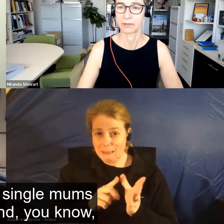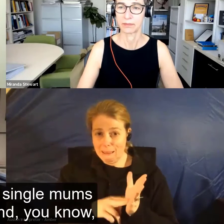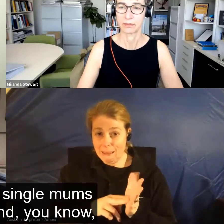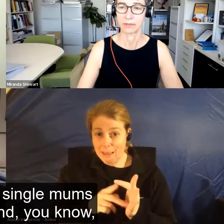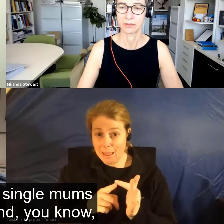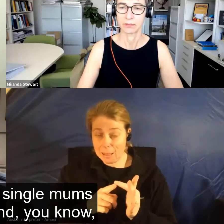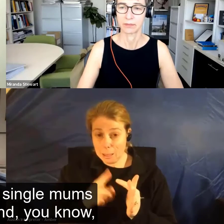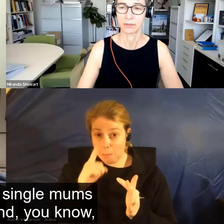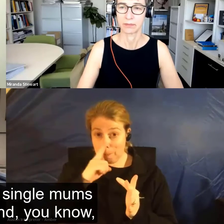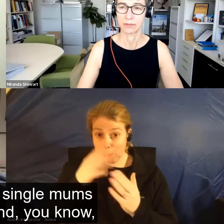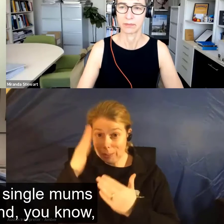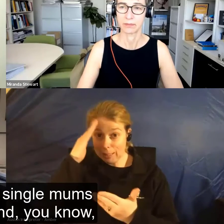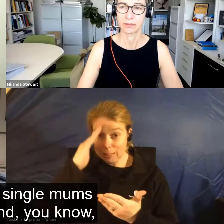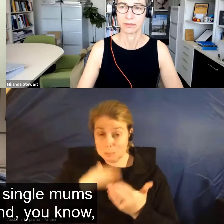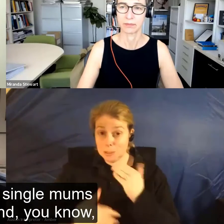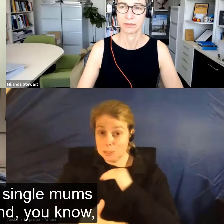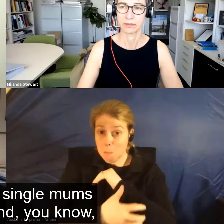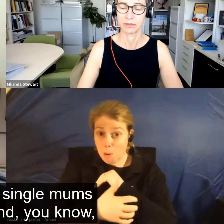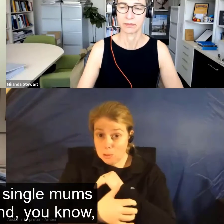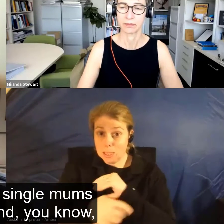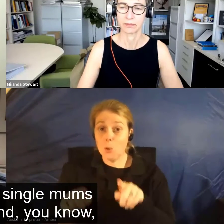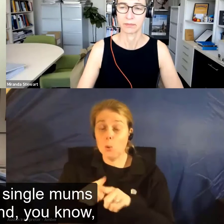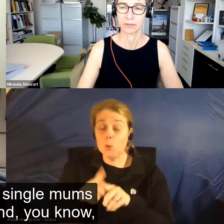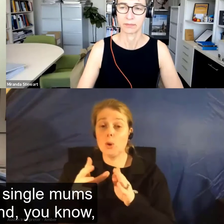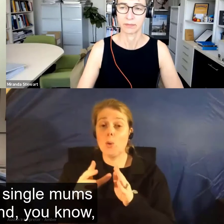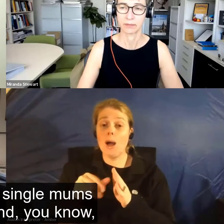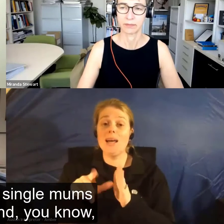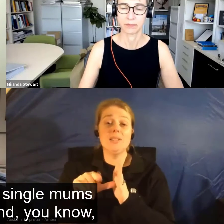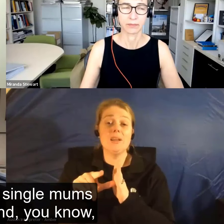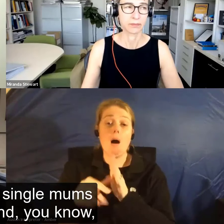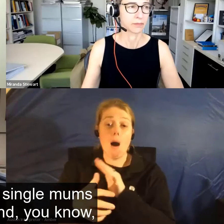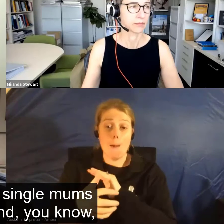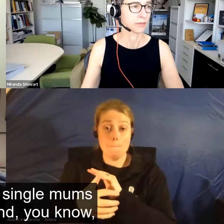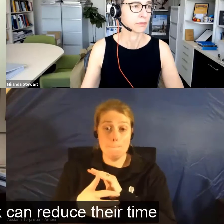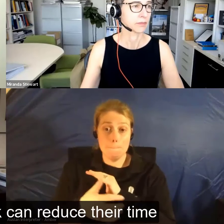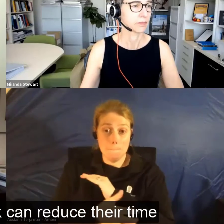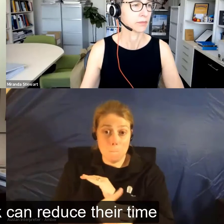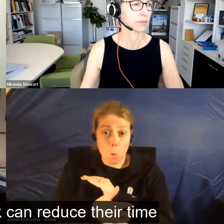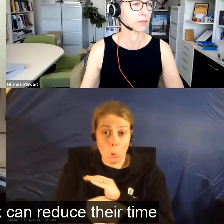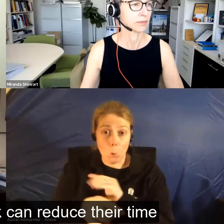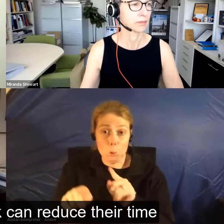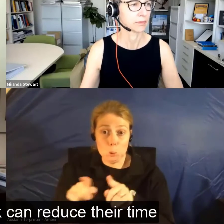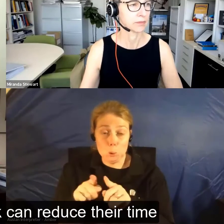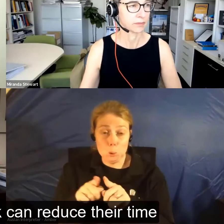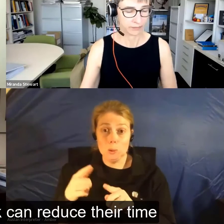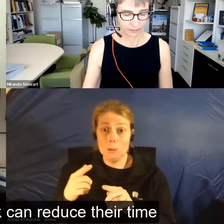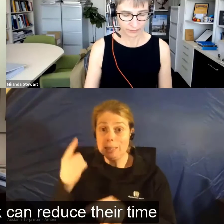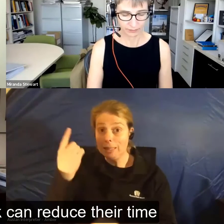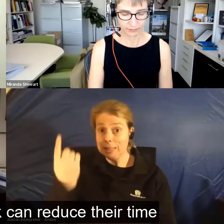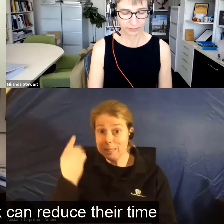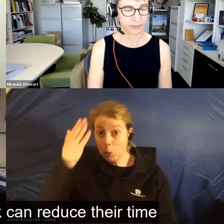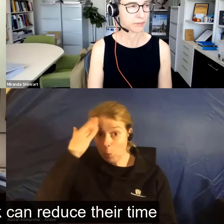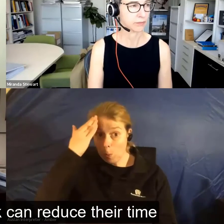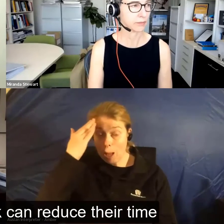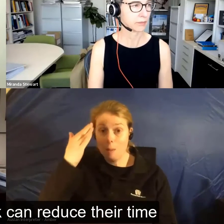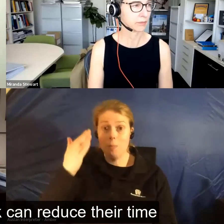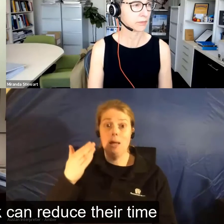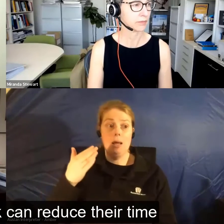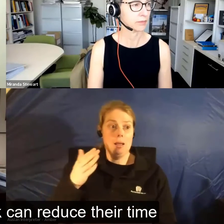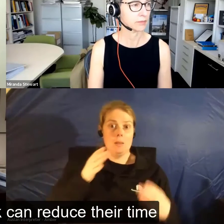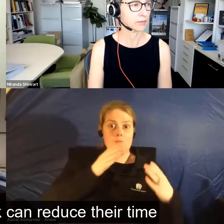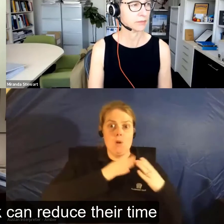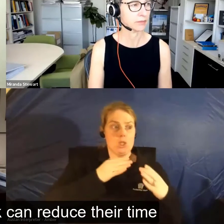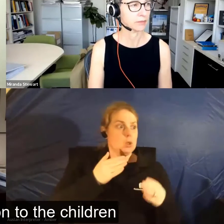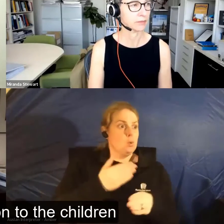poverty, particularly single mums, because you know, the pressure to work can